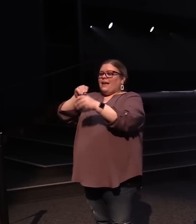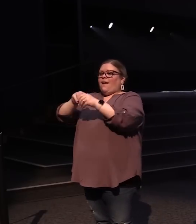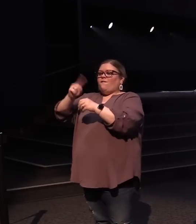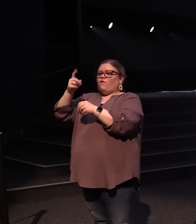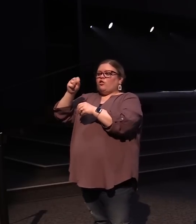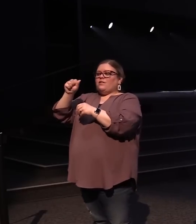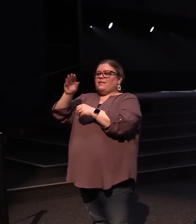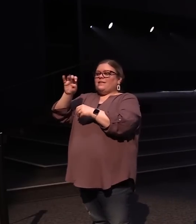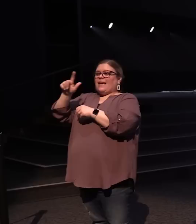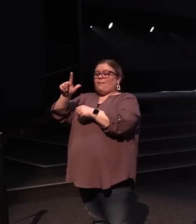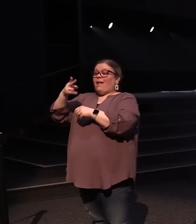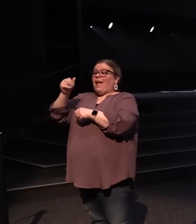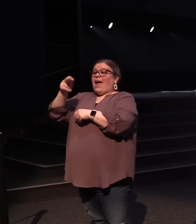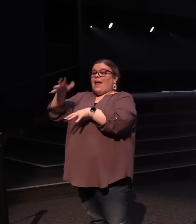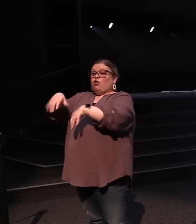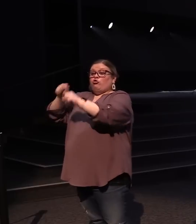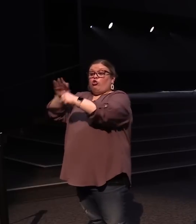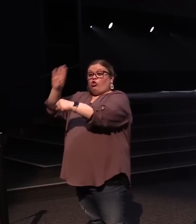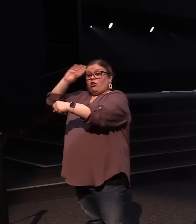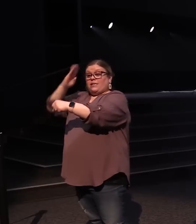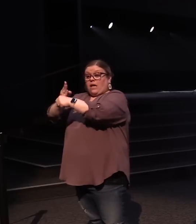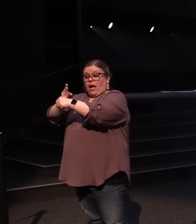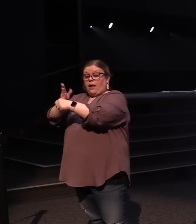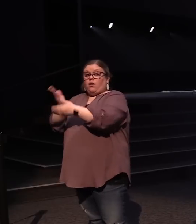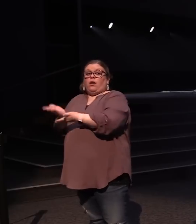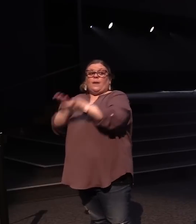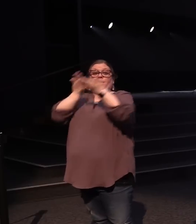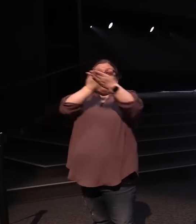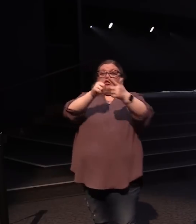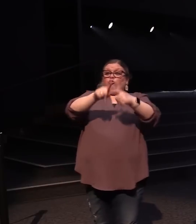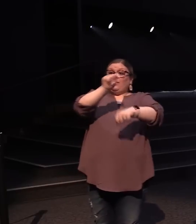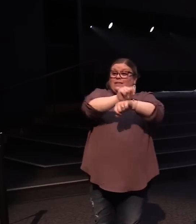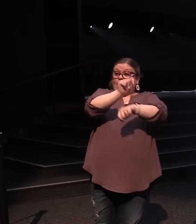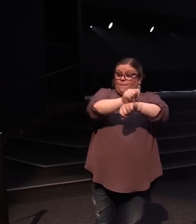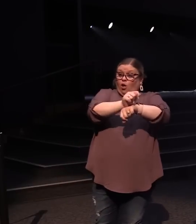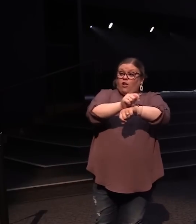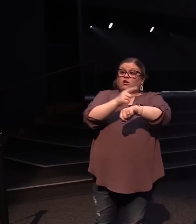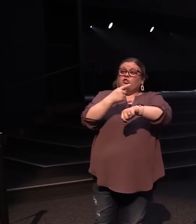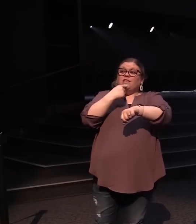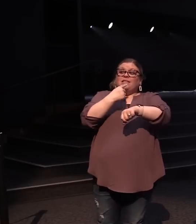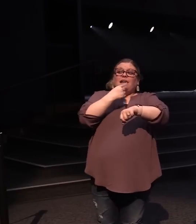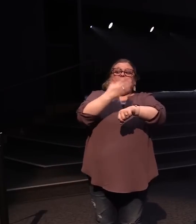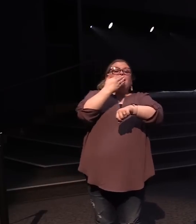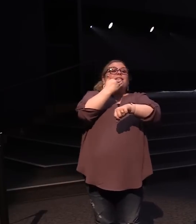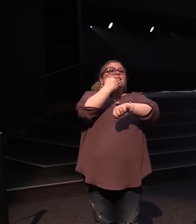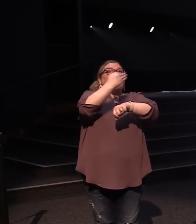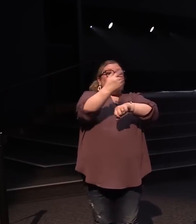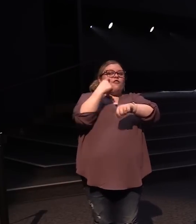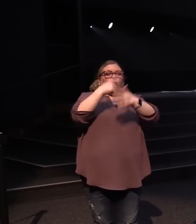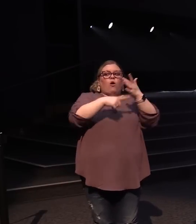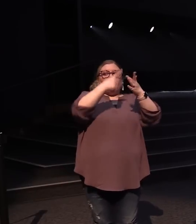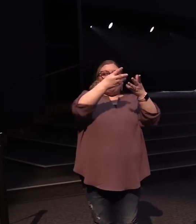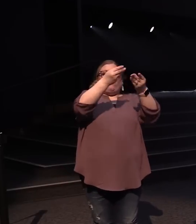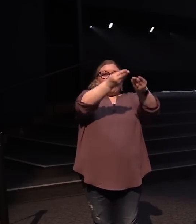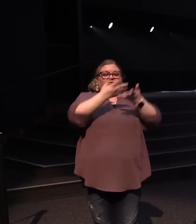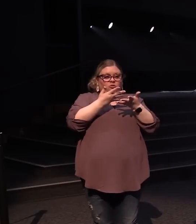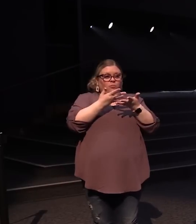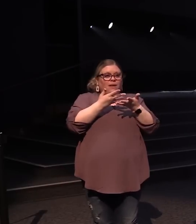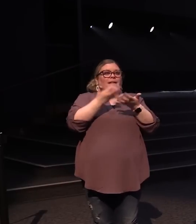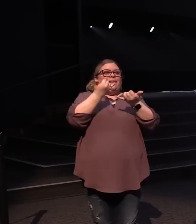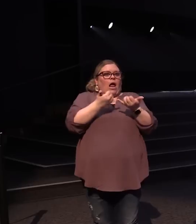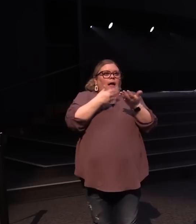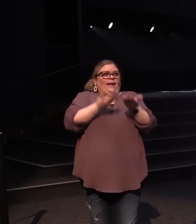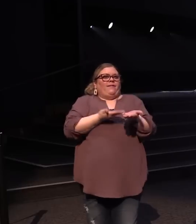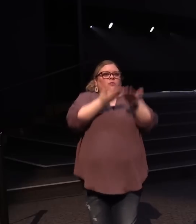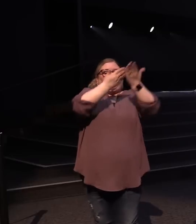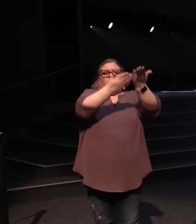Hannah took her son Samuel back to the temple, and she said, thank you, God, for what you've given me, and now I give it back to you.